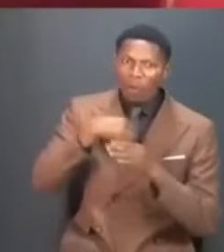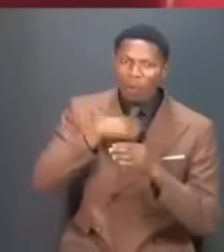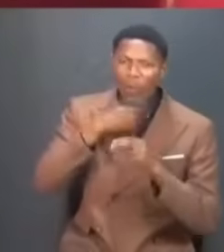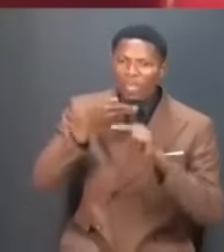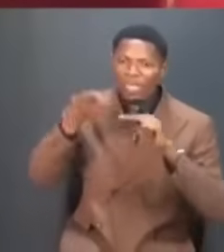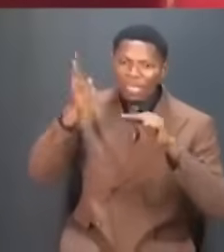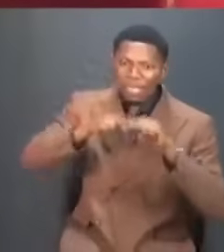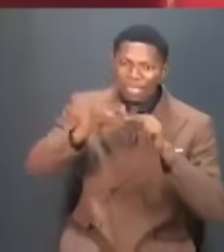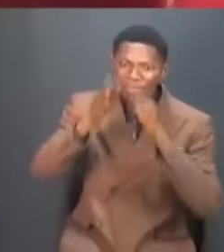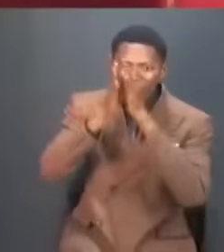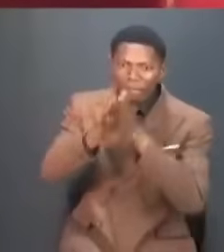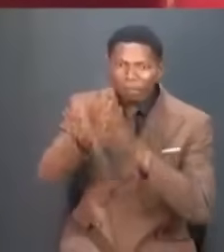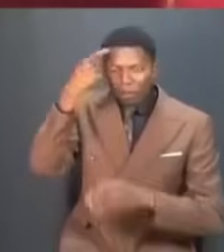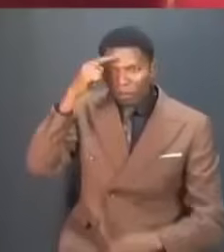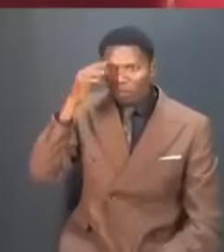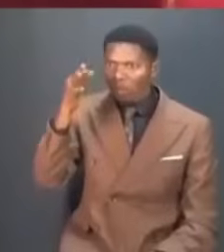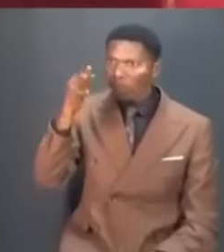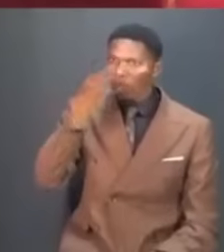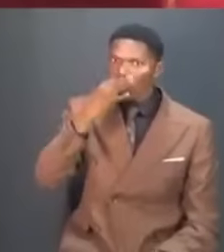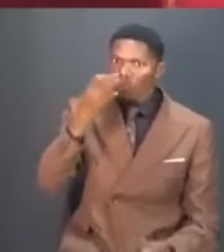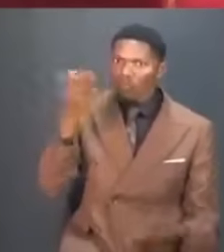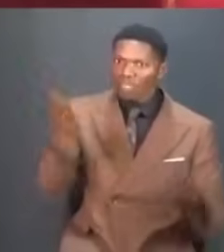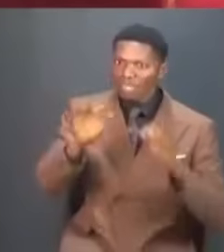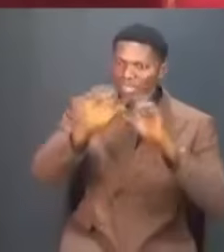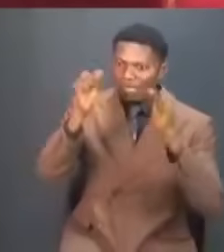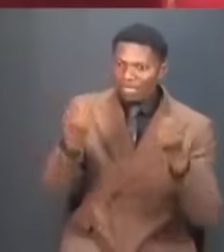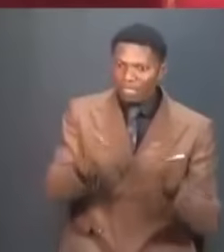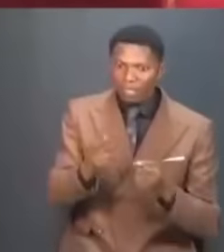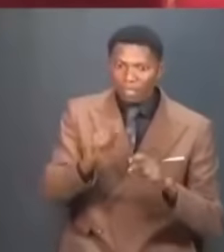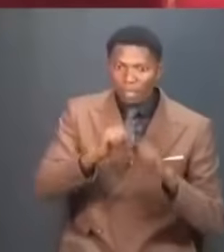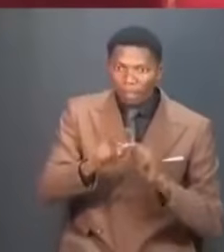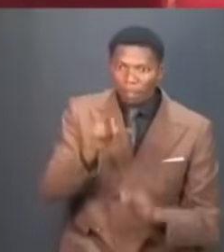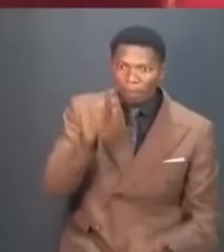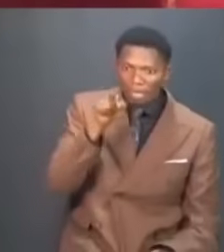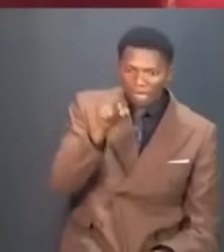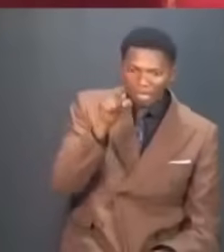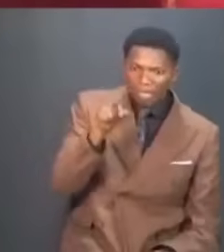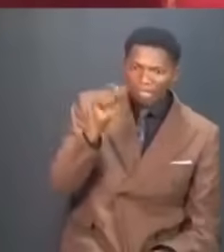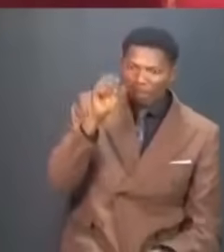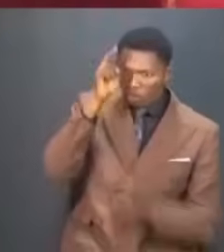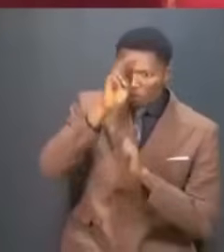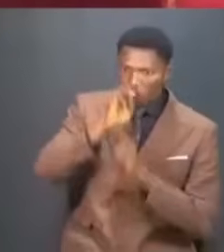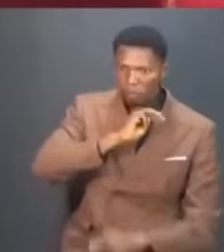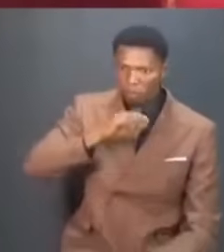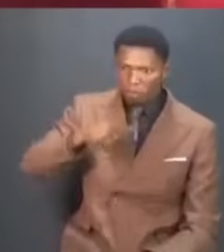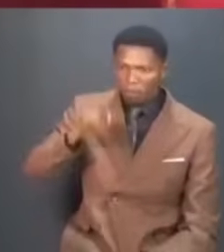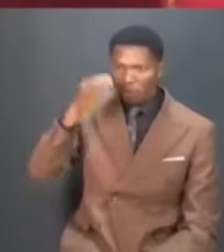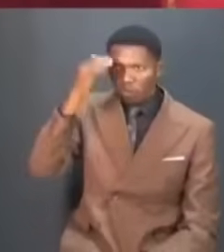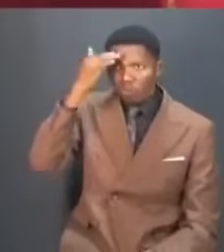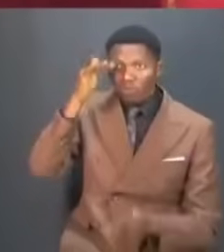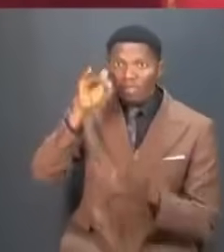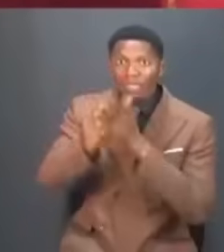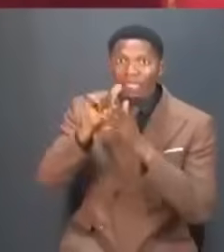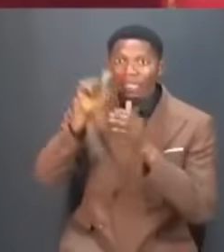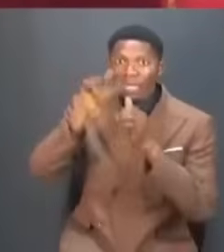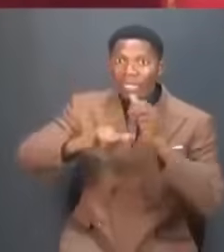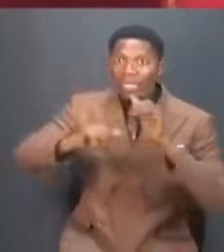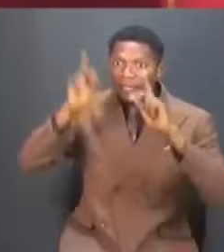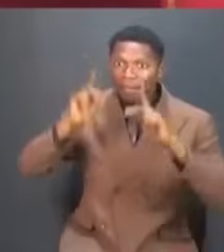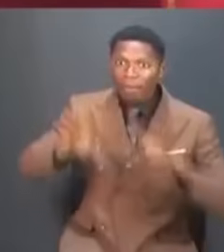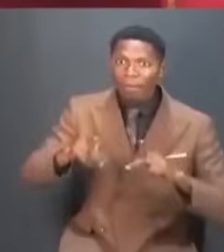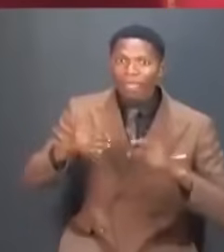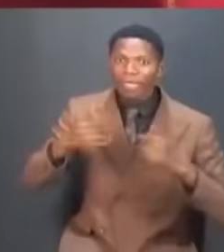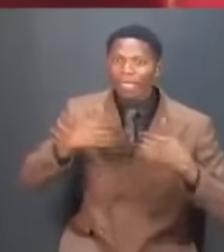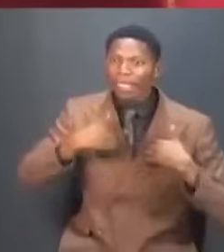for food in the system? But the honorable member knows that everybody has